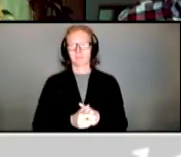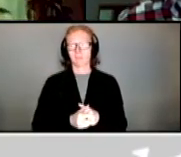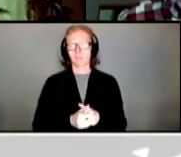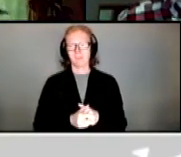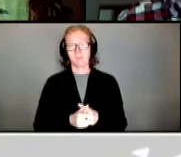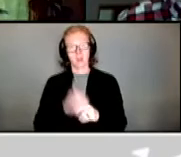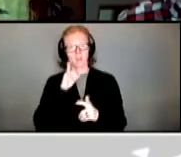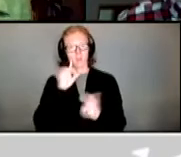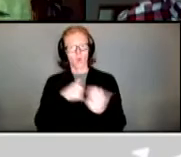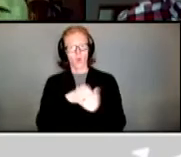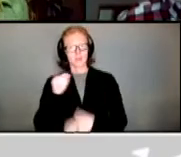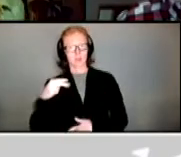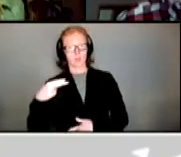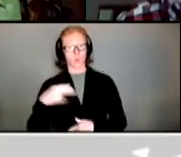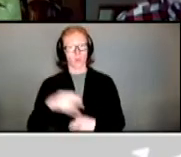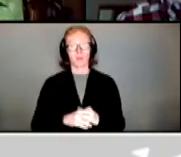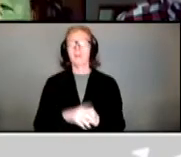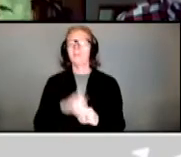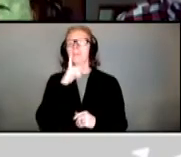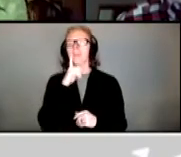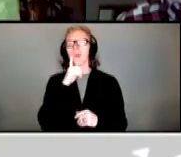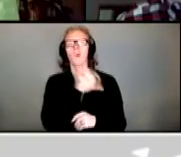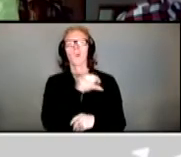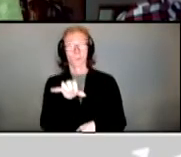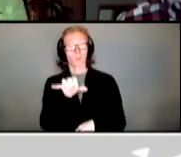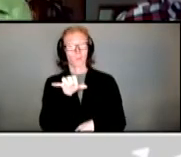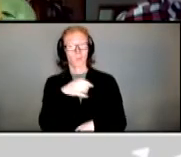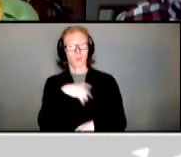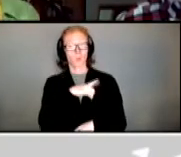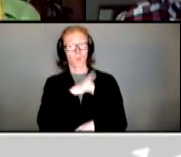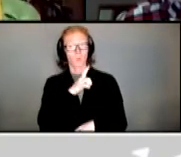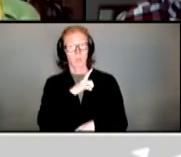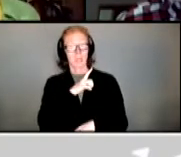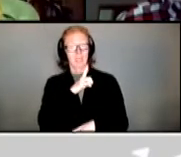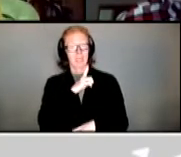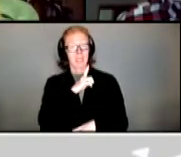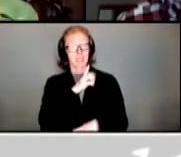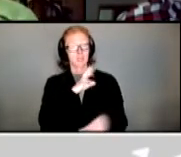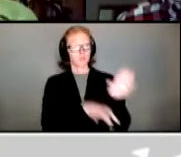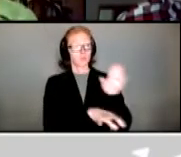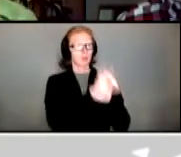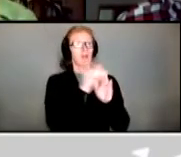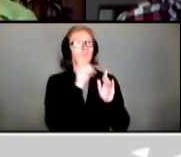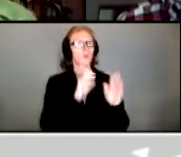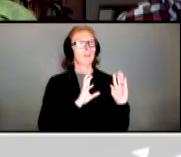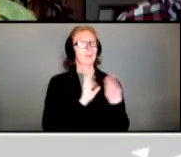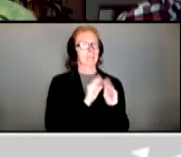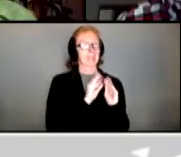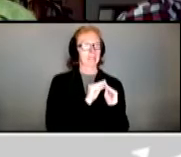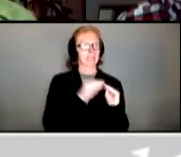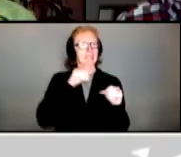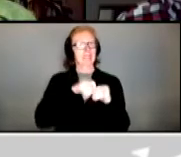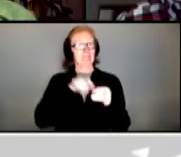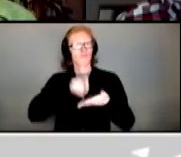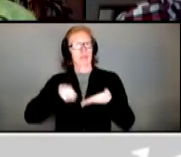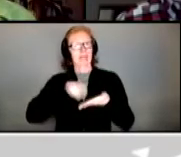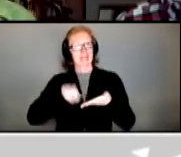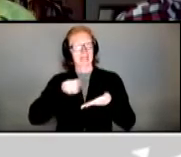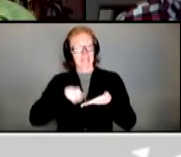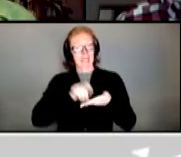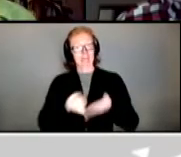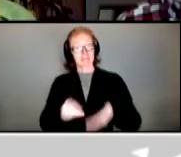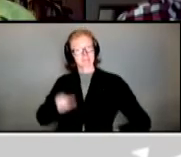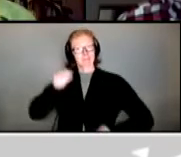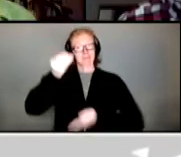these town halls? And then also, do we solicit, not just in regards to meetings, but do we solicit in writing? Like, do we send